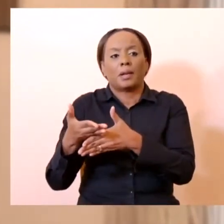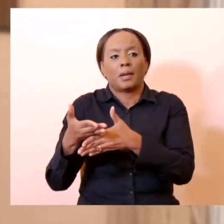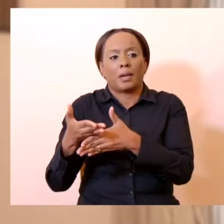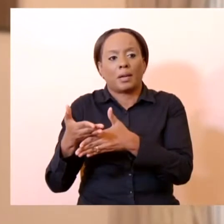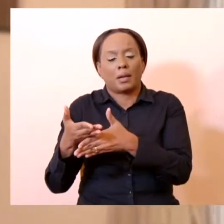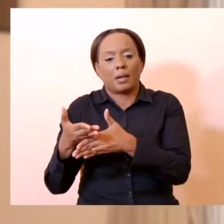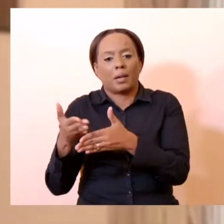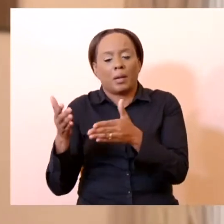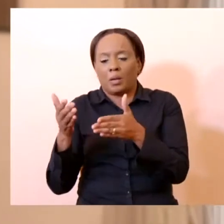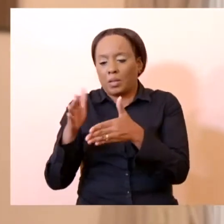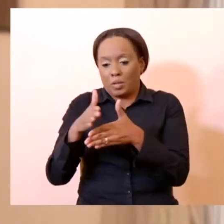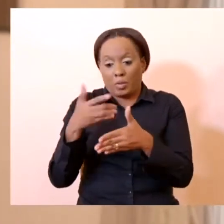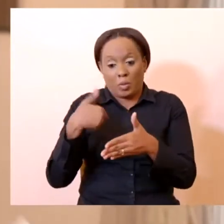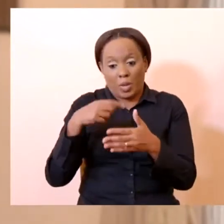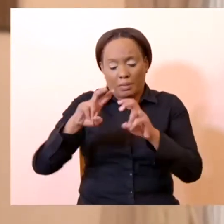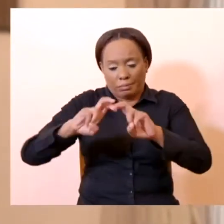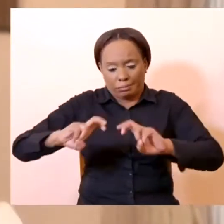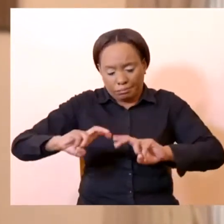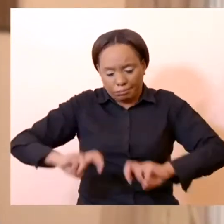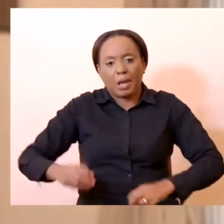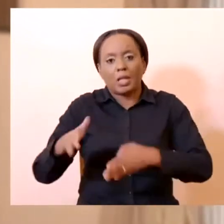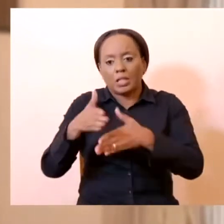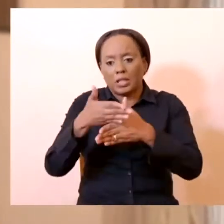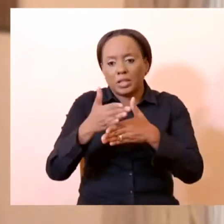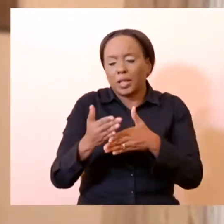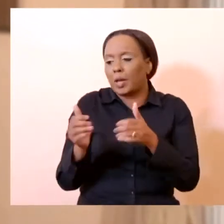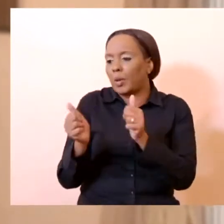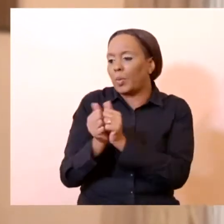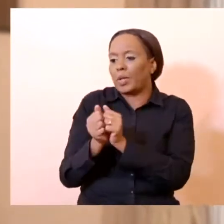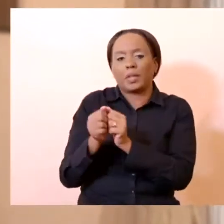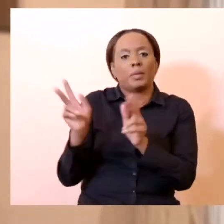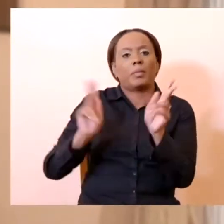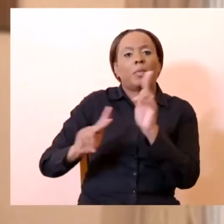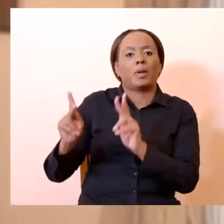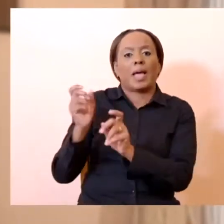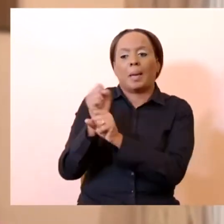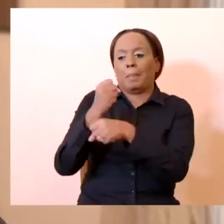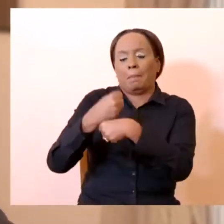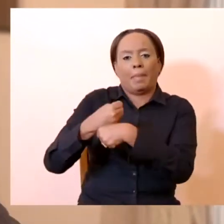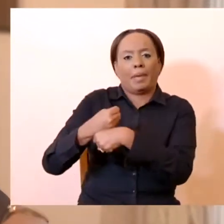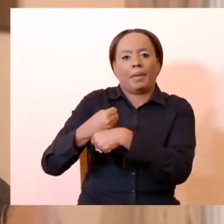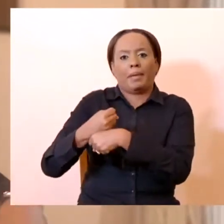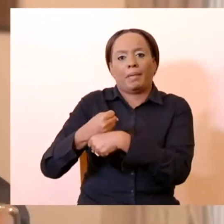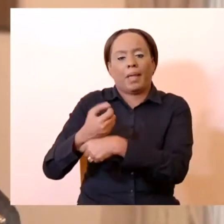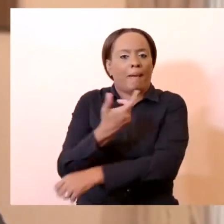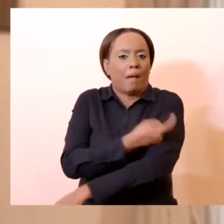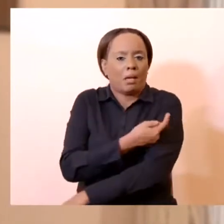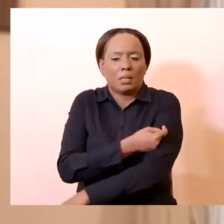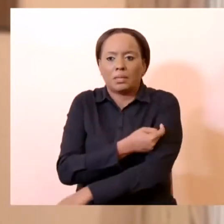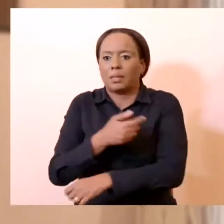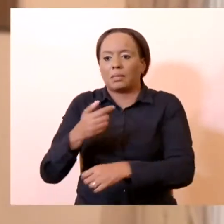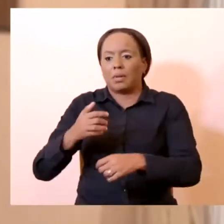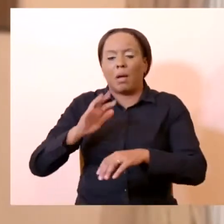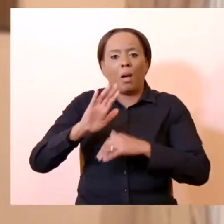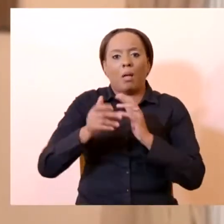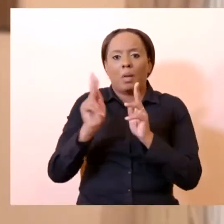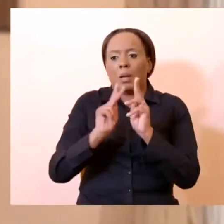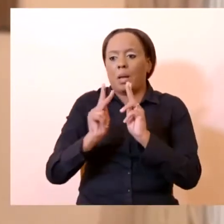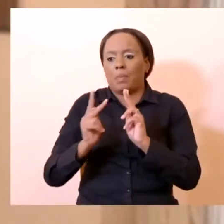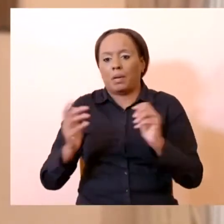the manufacturers. So everything is a win-win situation where the group tries